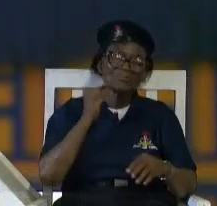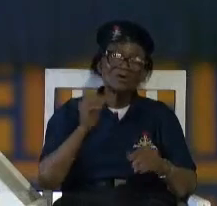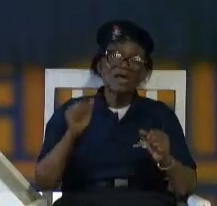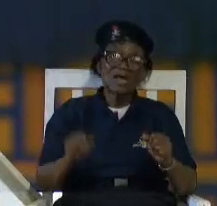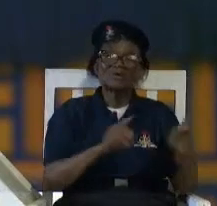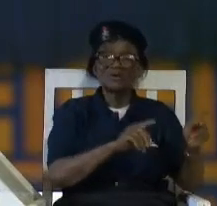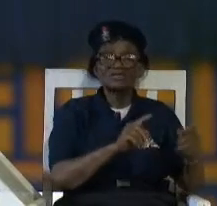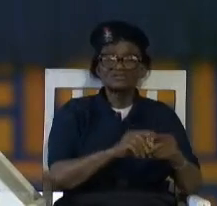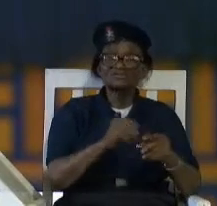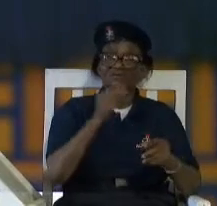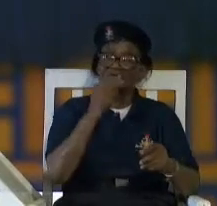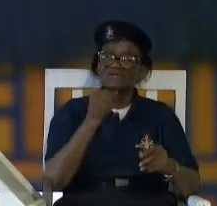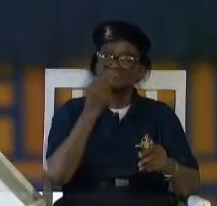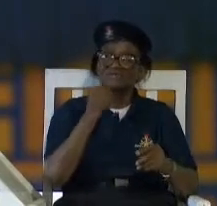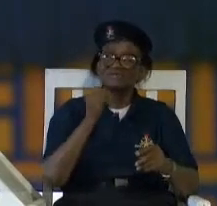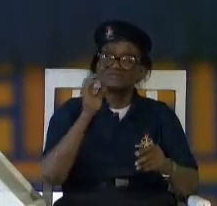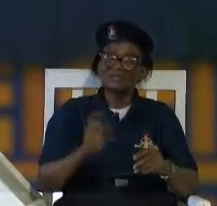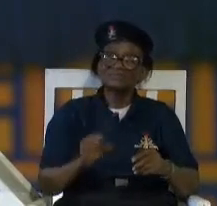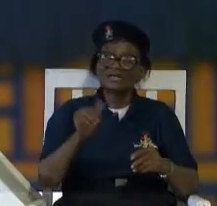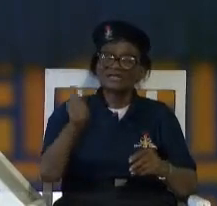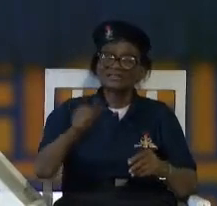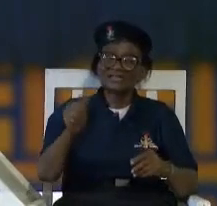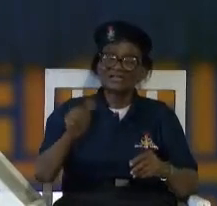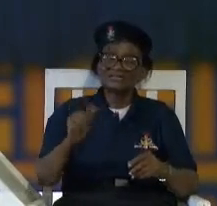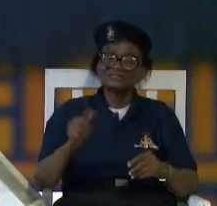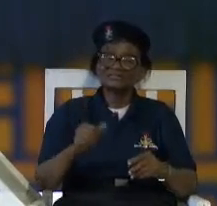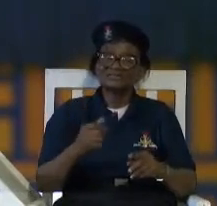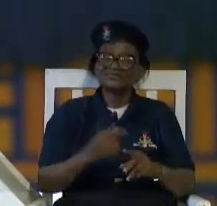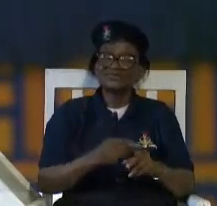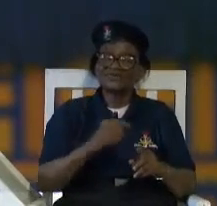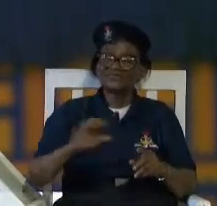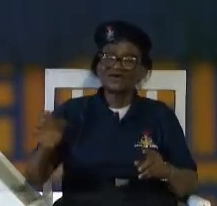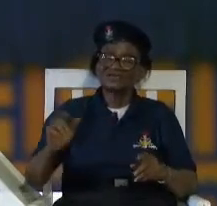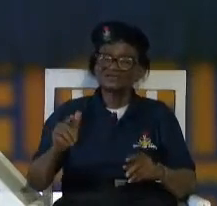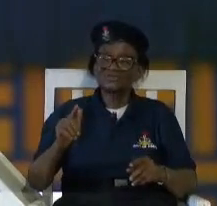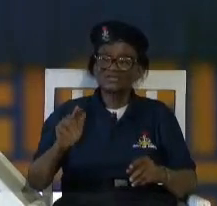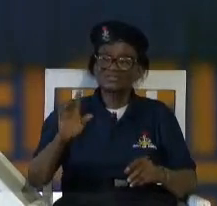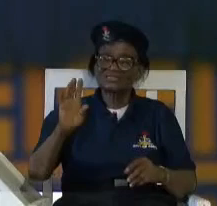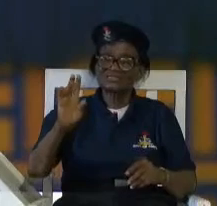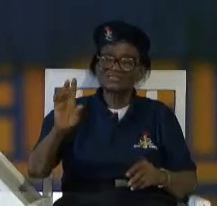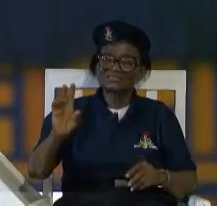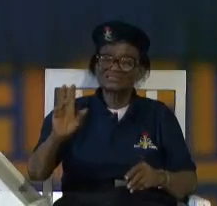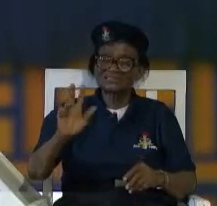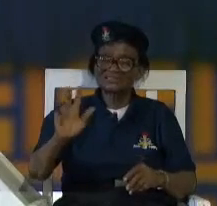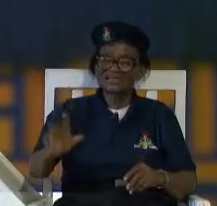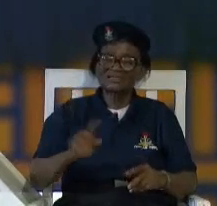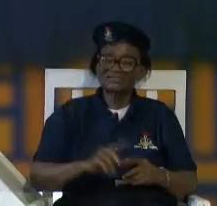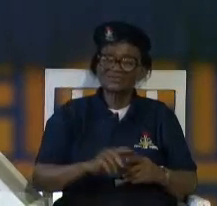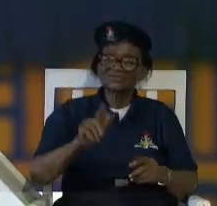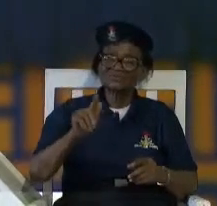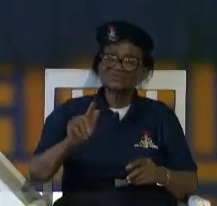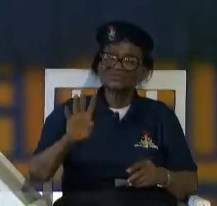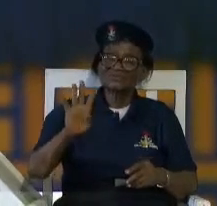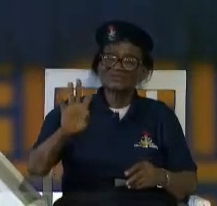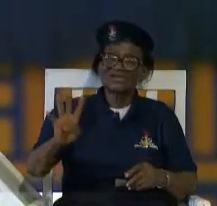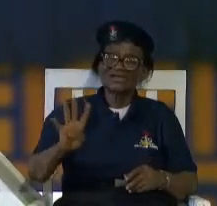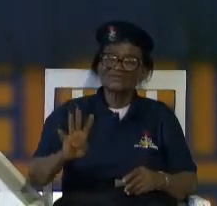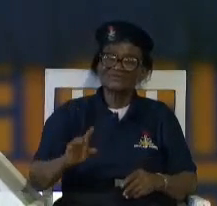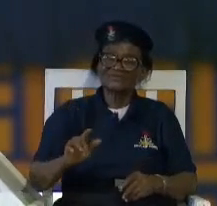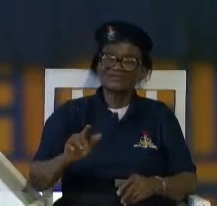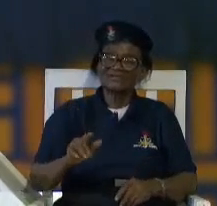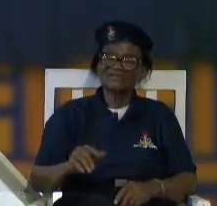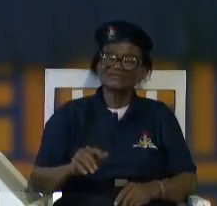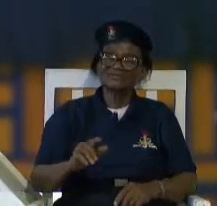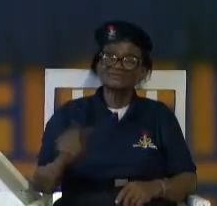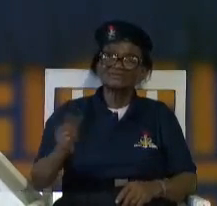According to Hebrews chapter 10, from verse 23 to 25, Hebrews 10,